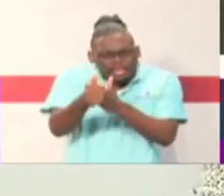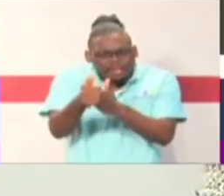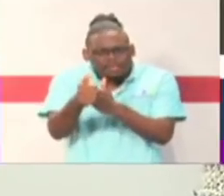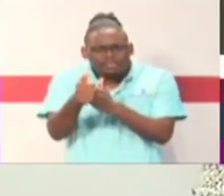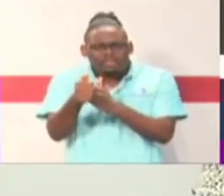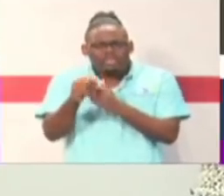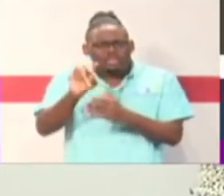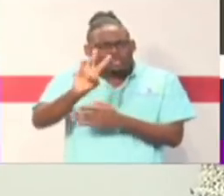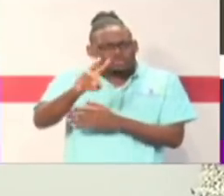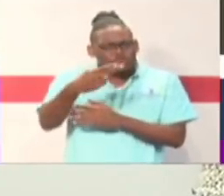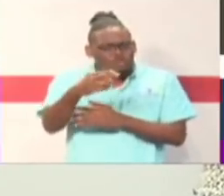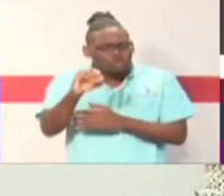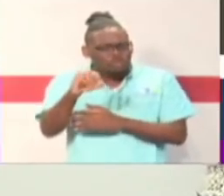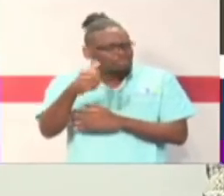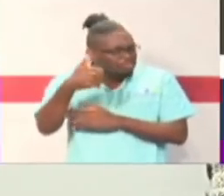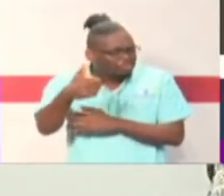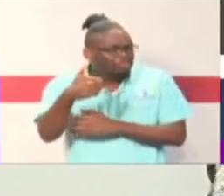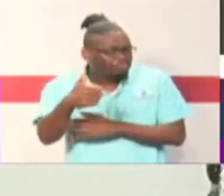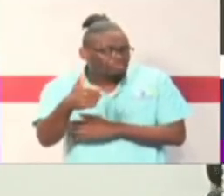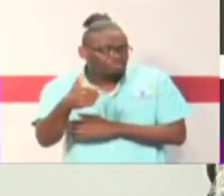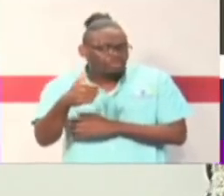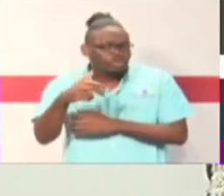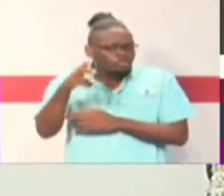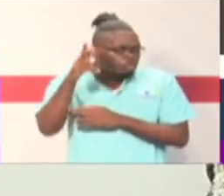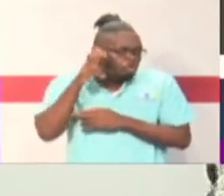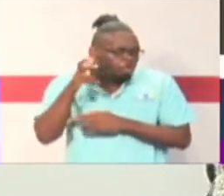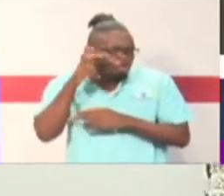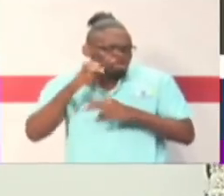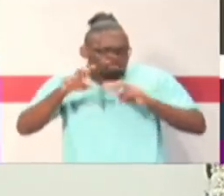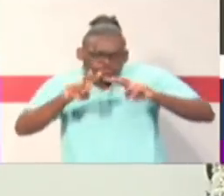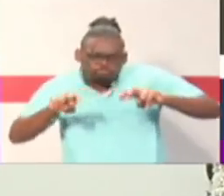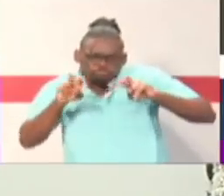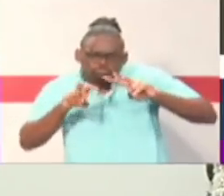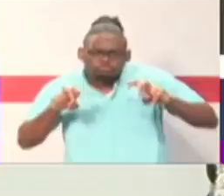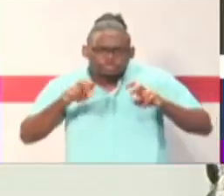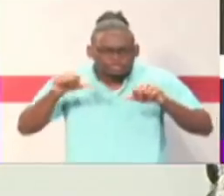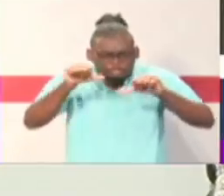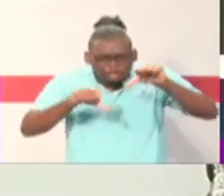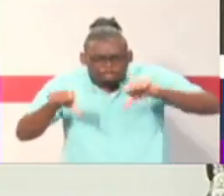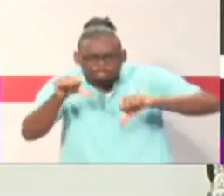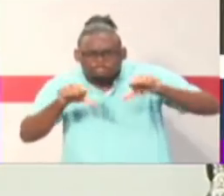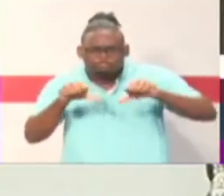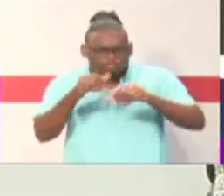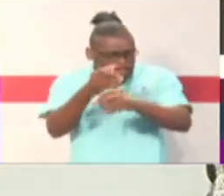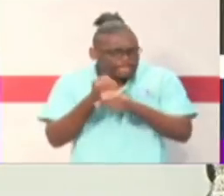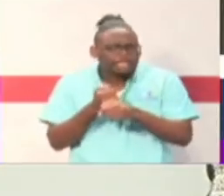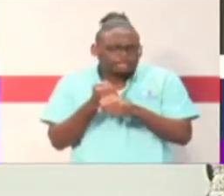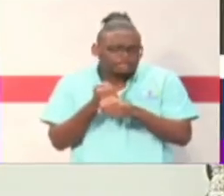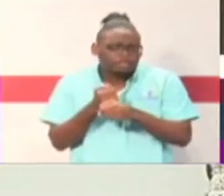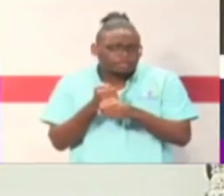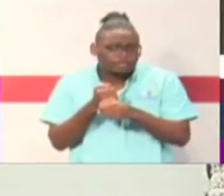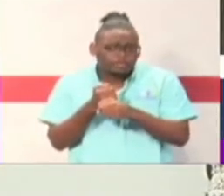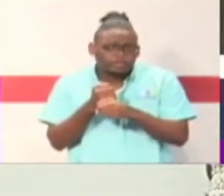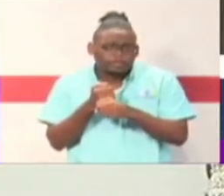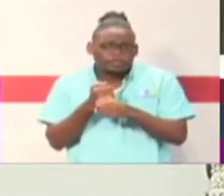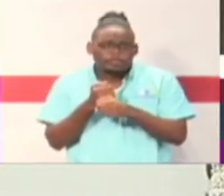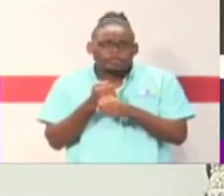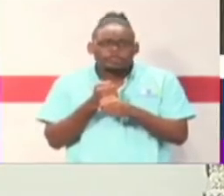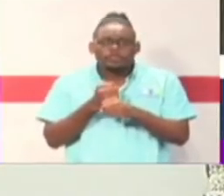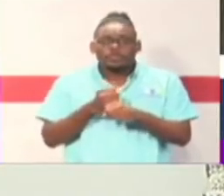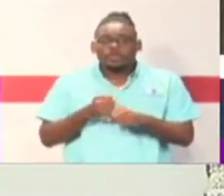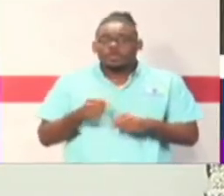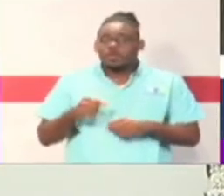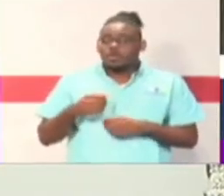the information provided based on studies that have been conducted on several hundreds of thousands and millions of persons worldwide,